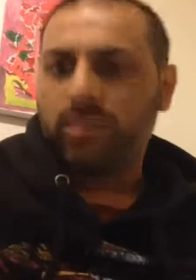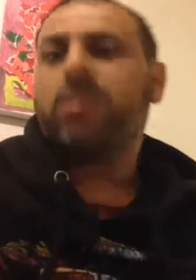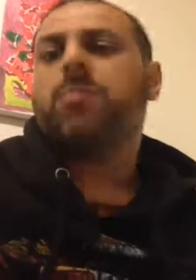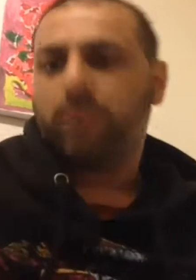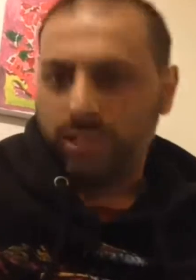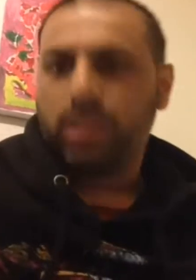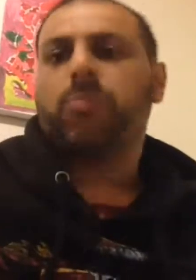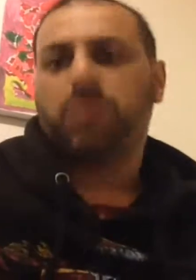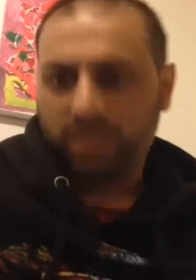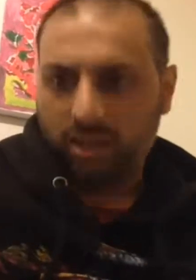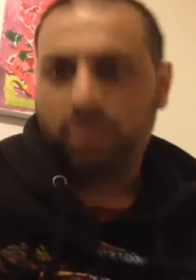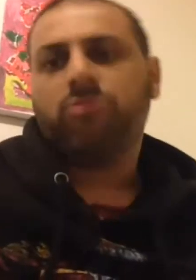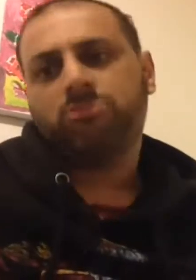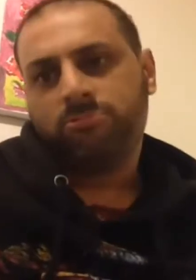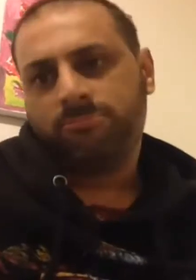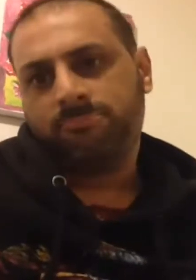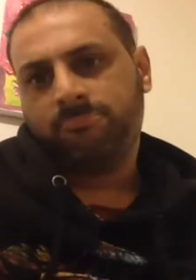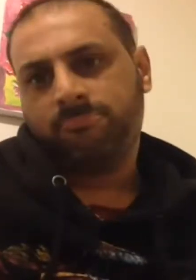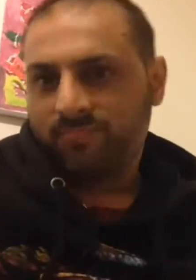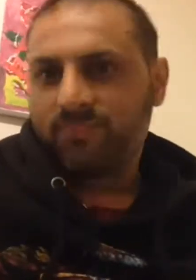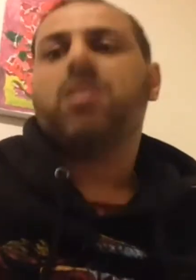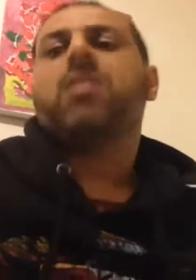No space, British Patel.